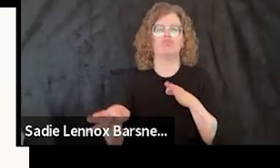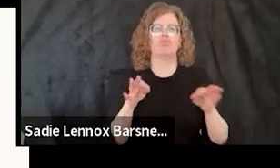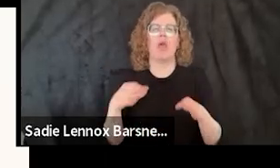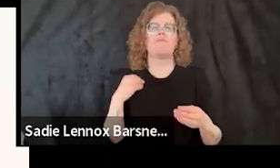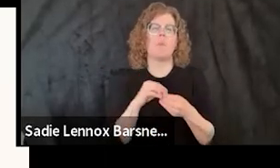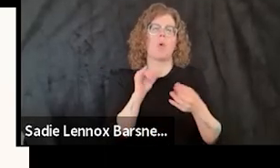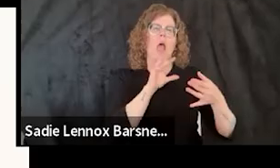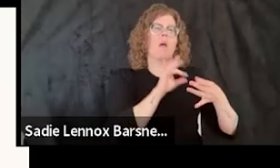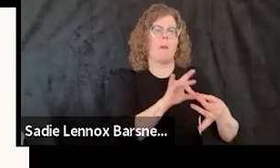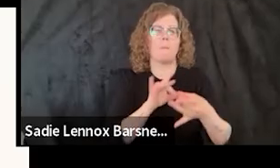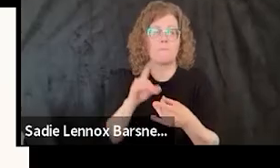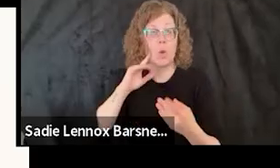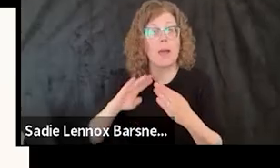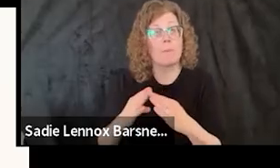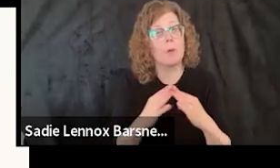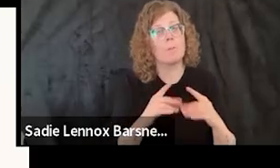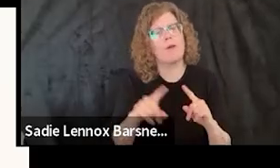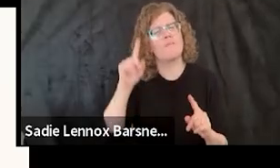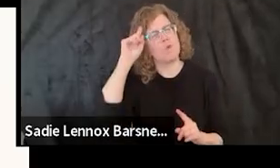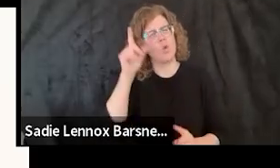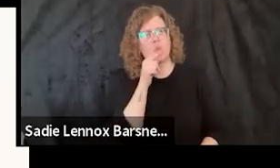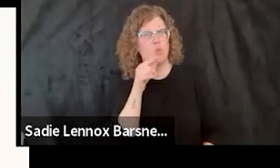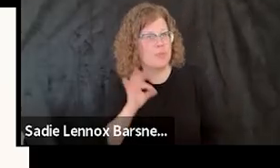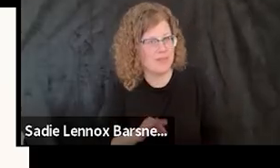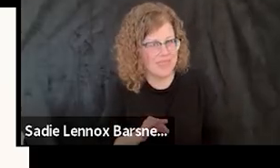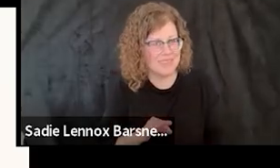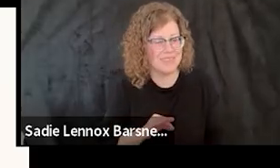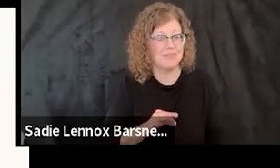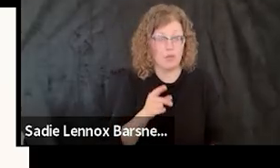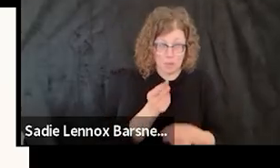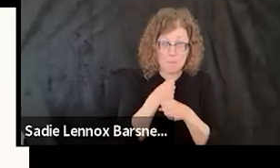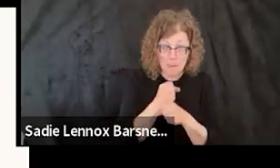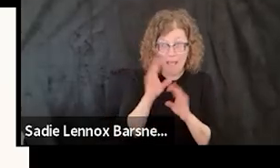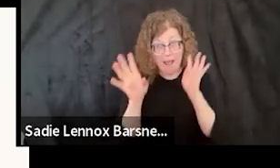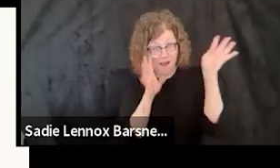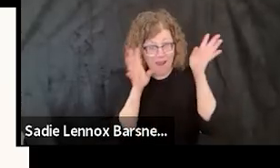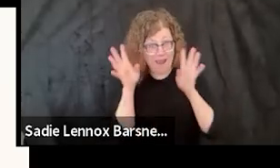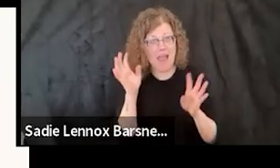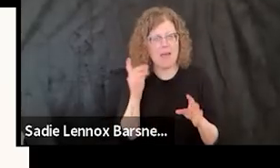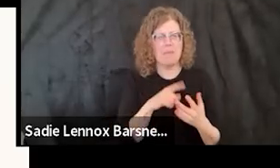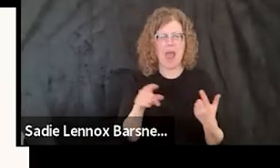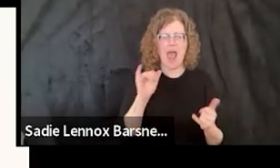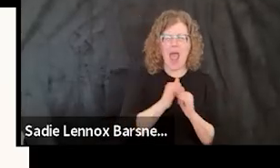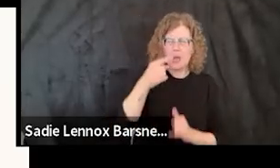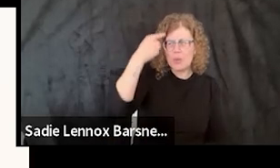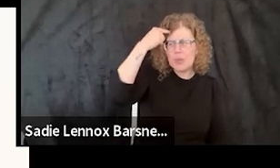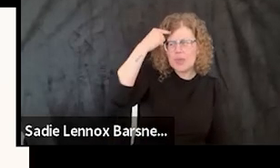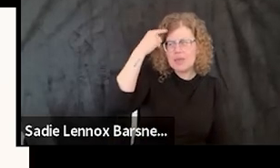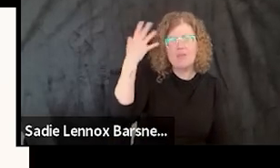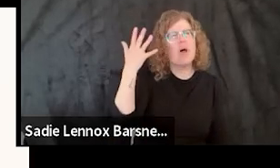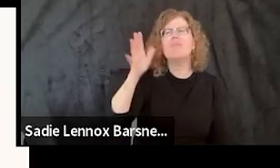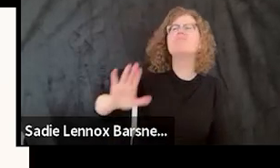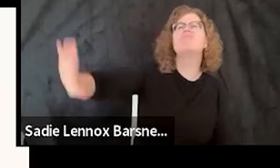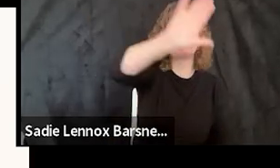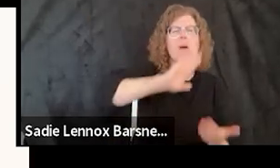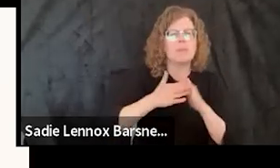work for, how you consider them during the creation process, or how this project might impact your ability or capacity to better